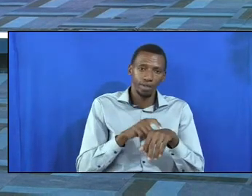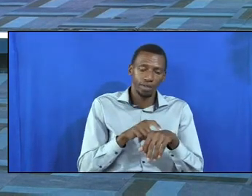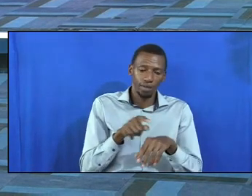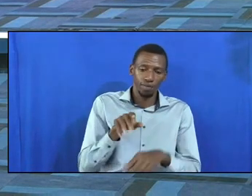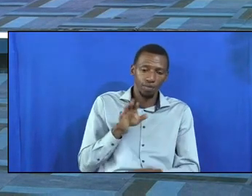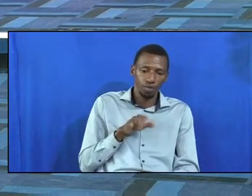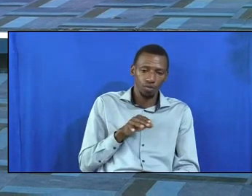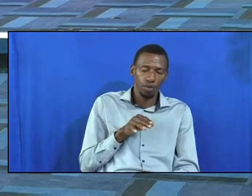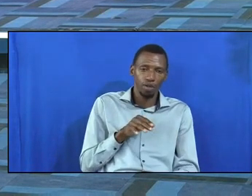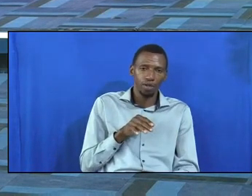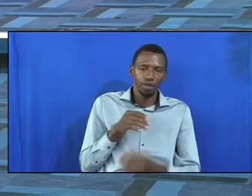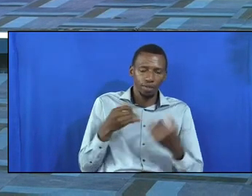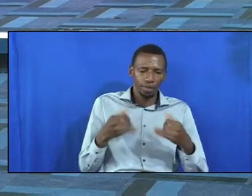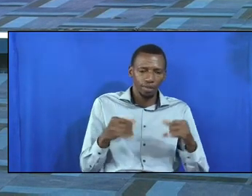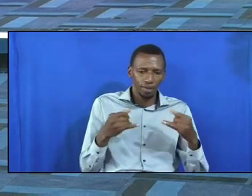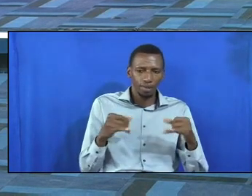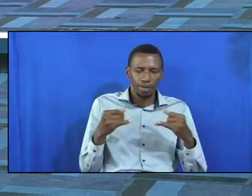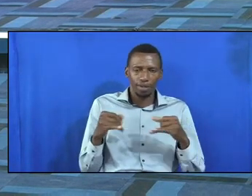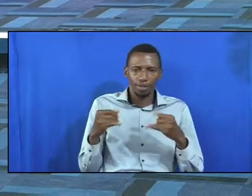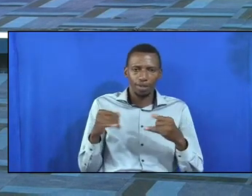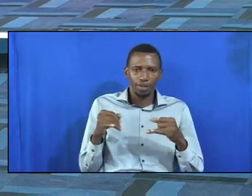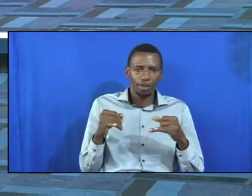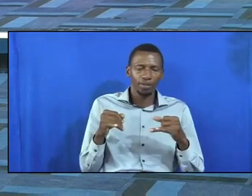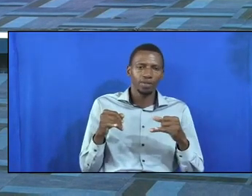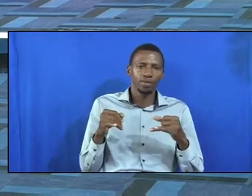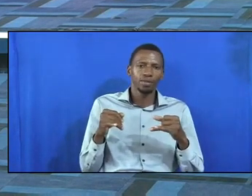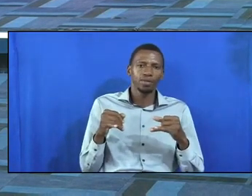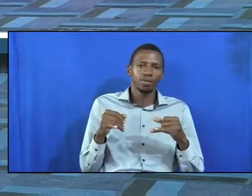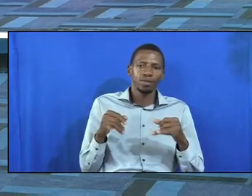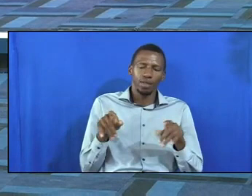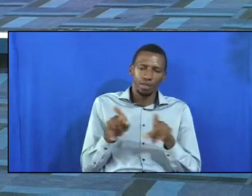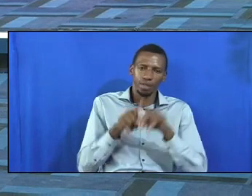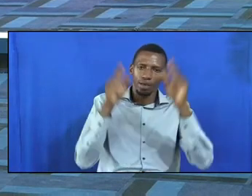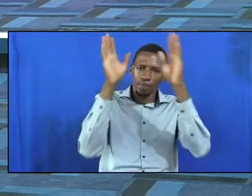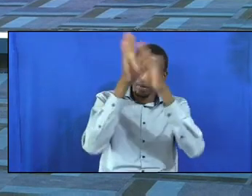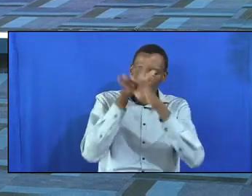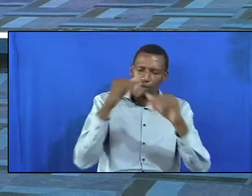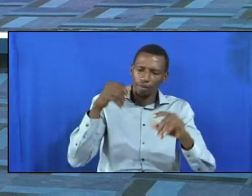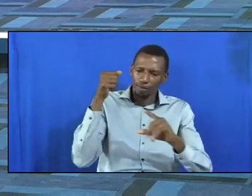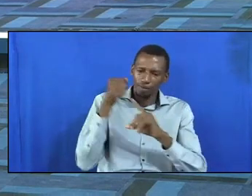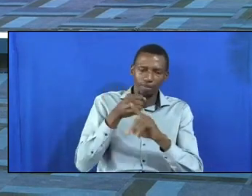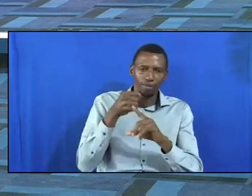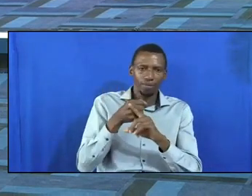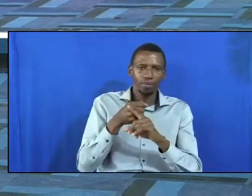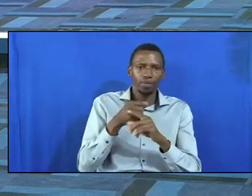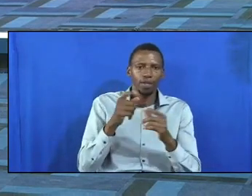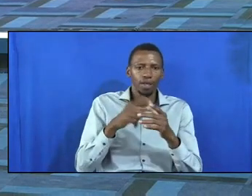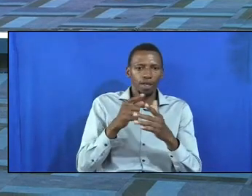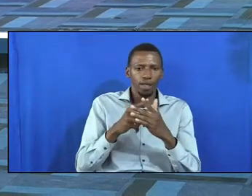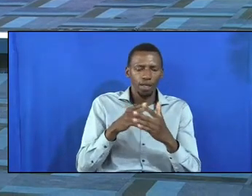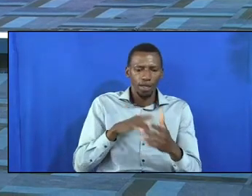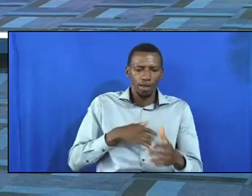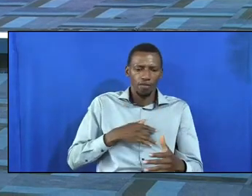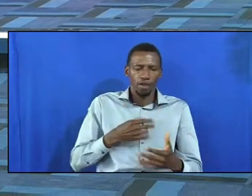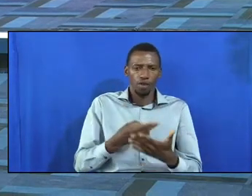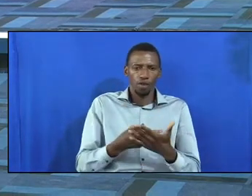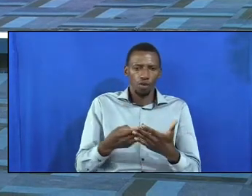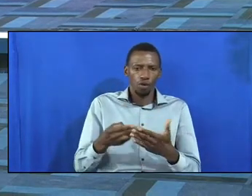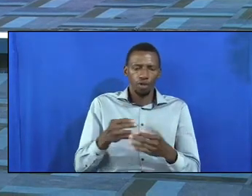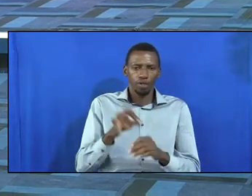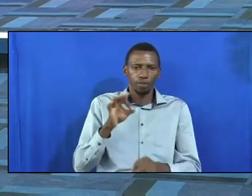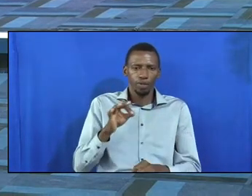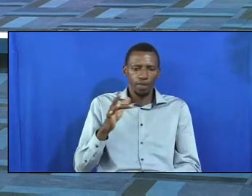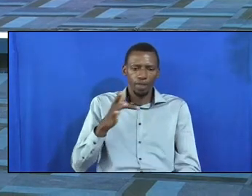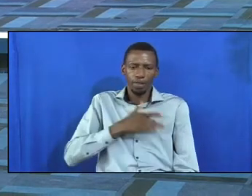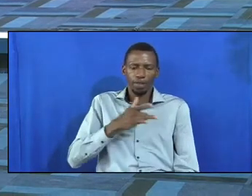was trying to resist, heaven was also working. Then a power hit her from heaven. As a power hit